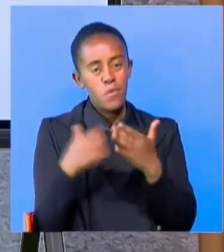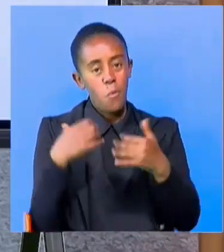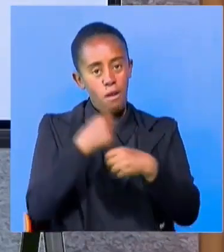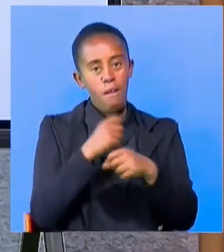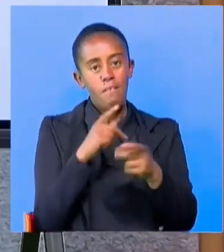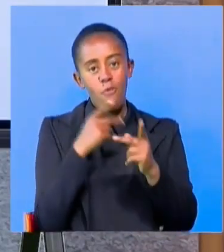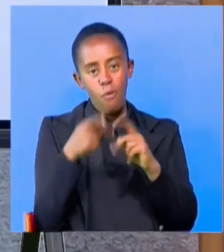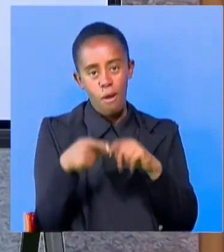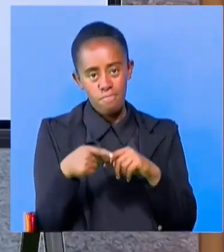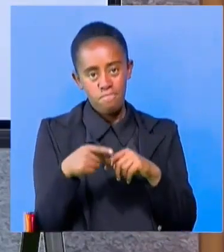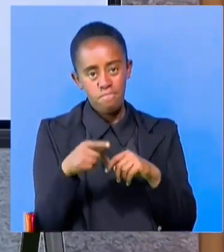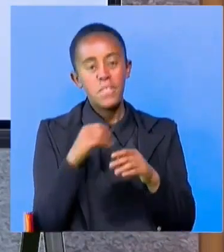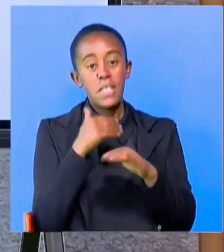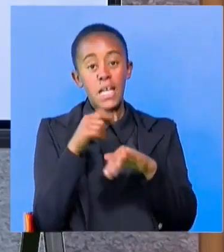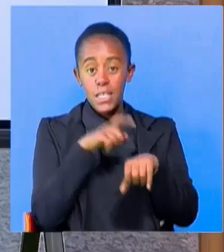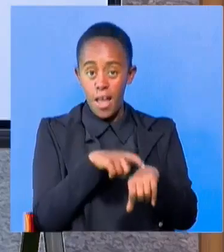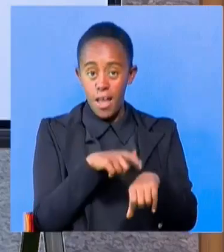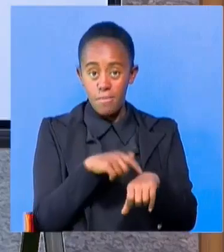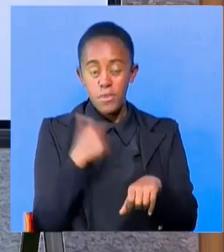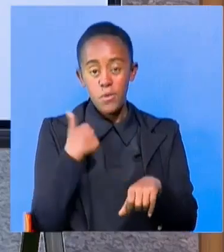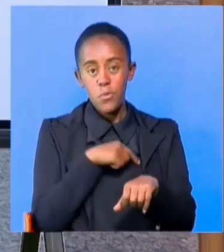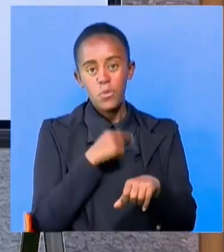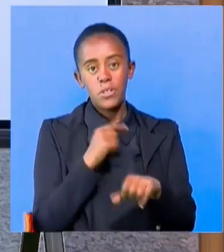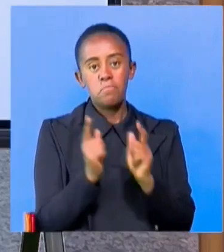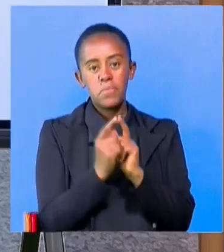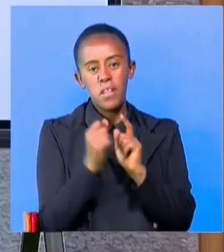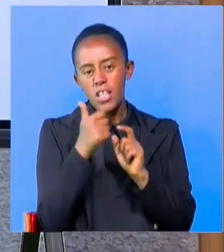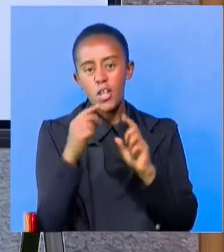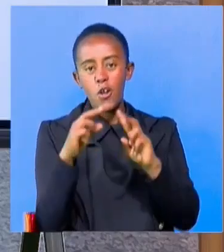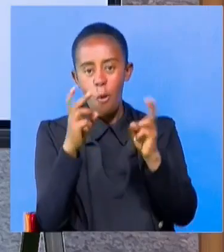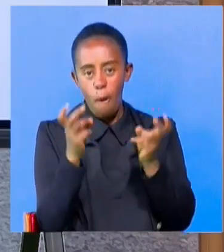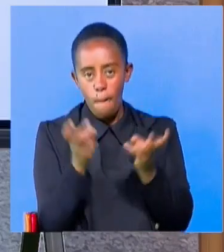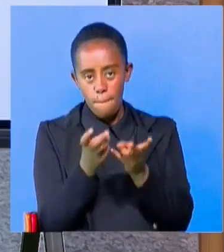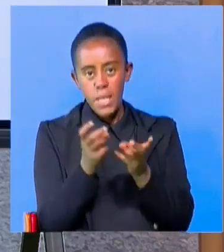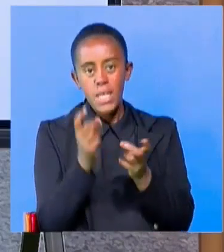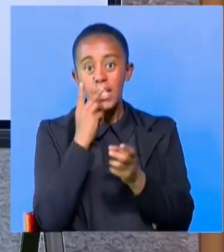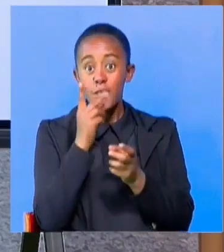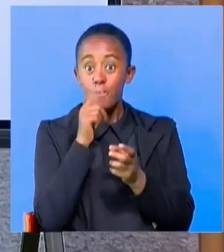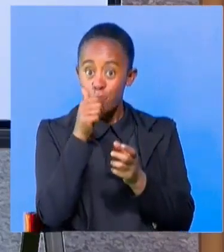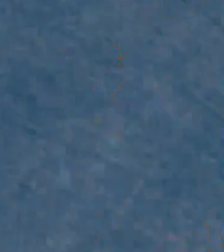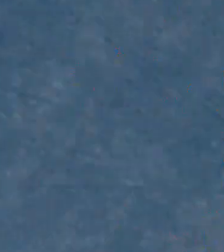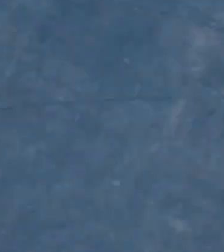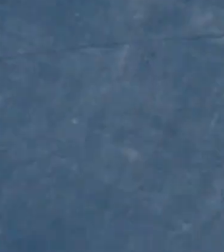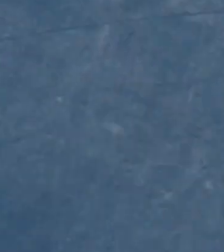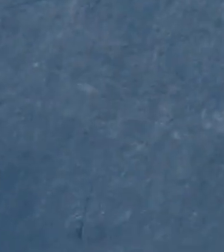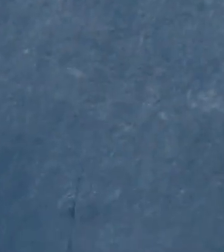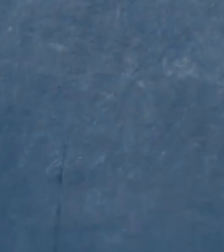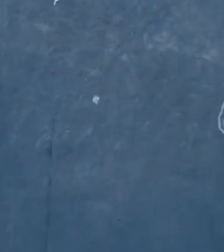program here. Next time we will meet on the other topics. See you. Bye.